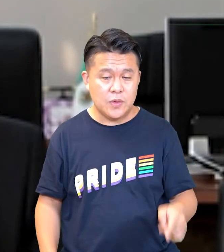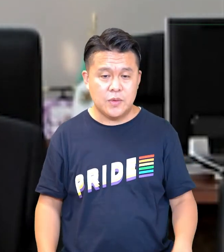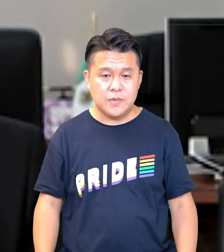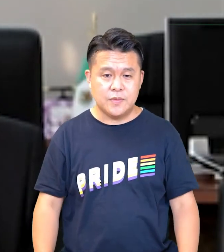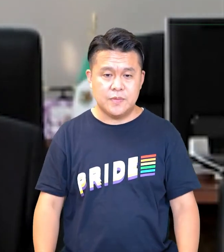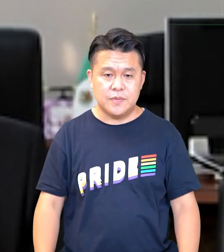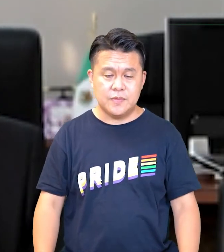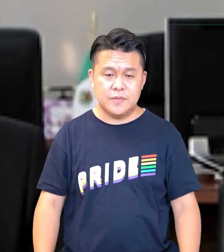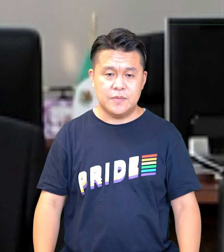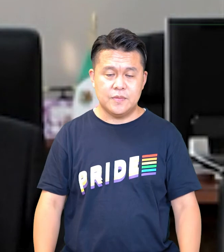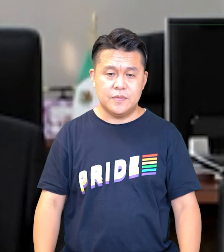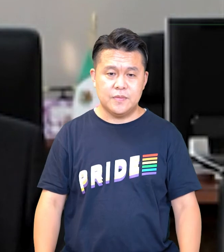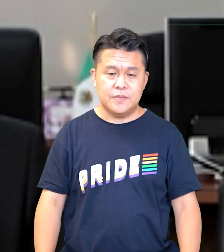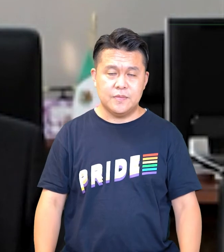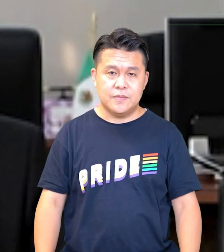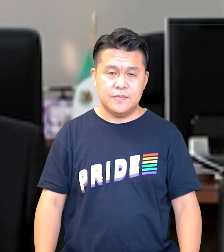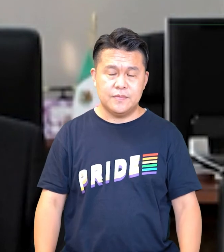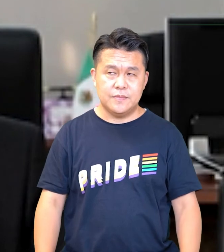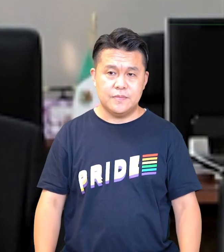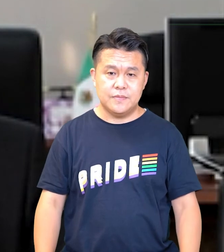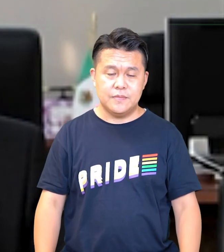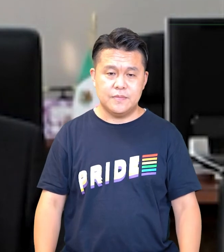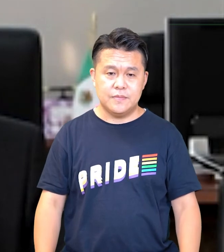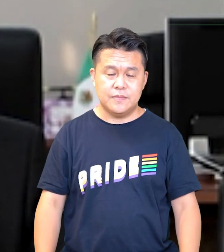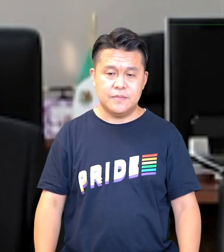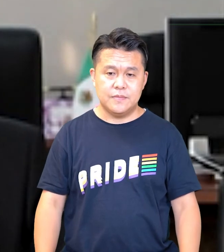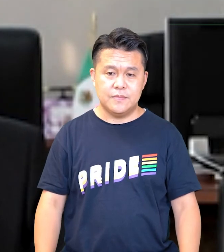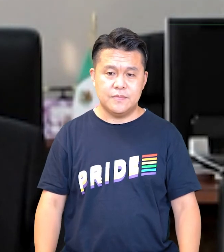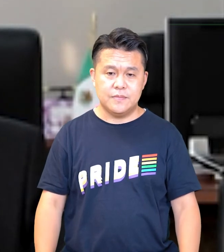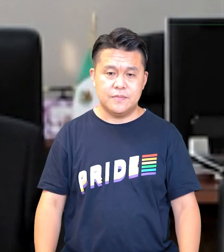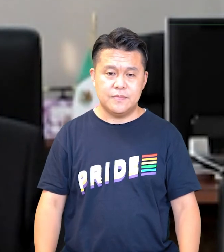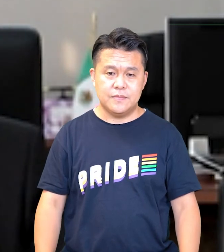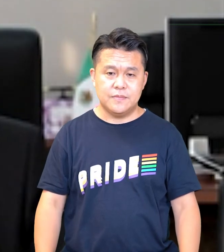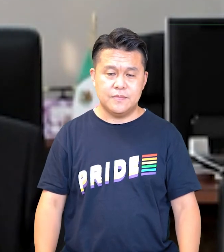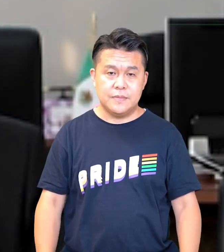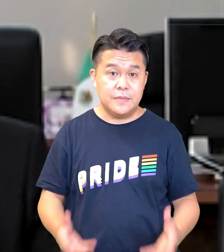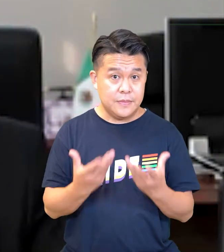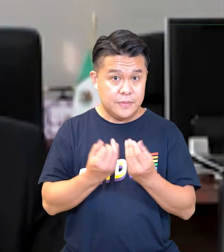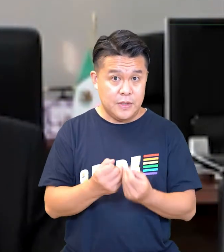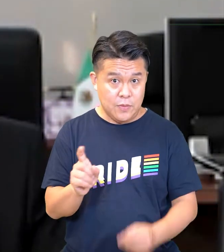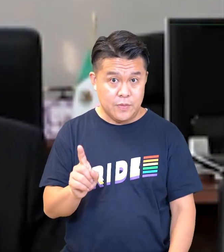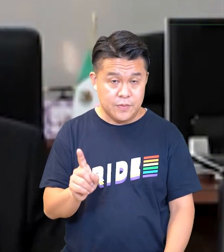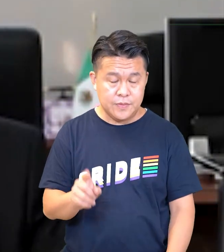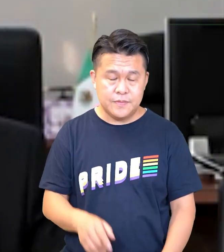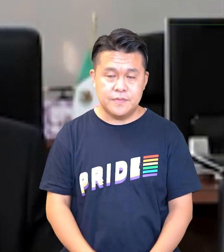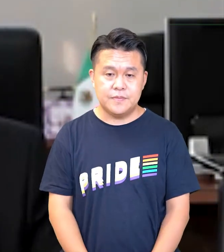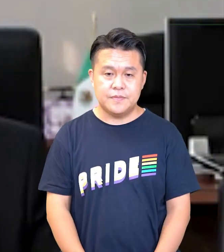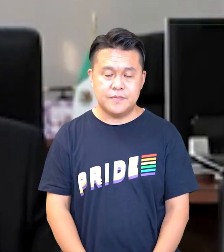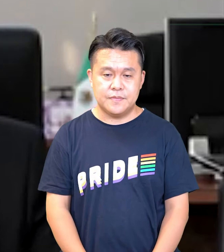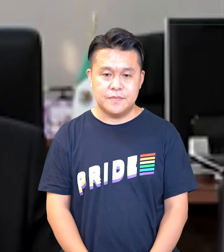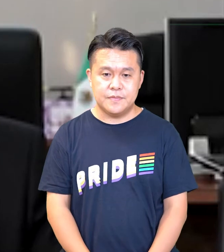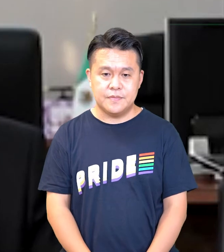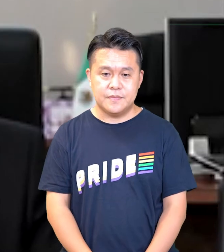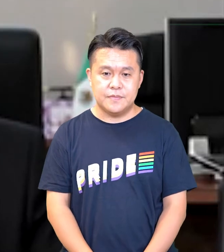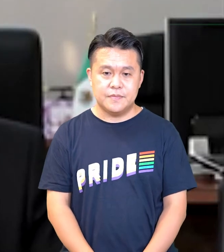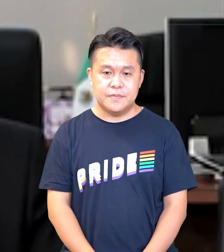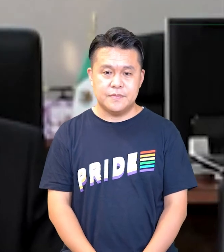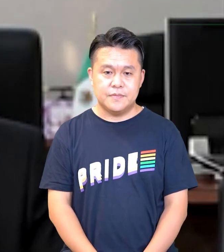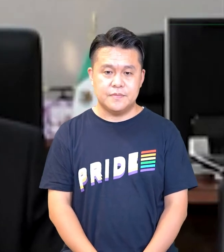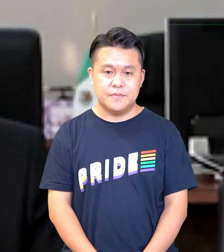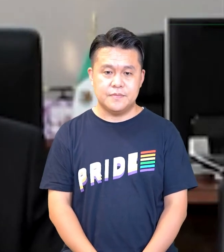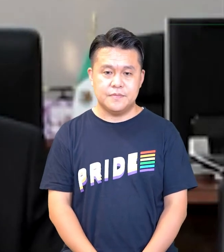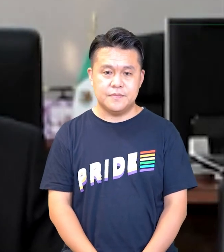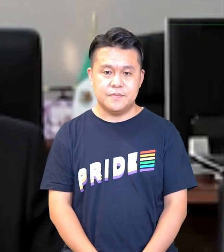years, even with strong laws. And I will give you a concrete example.